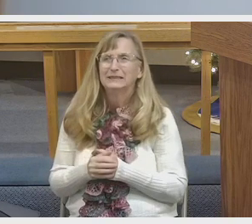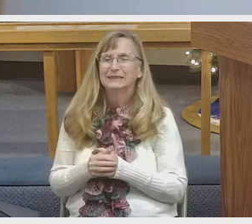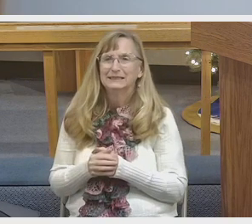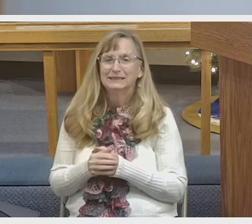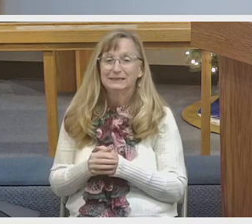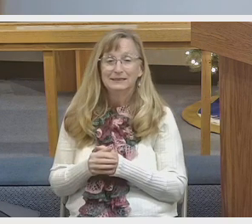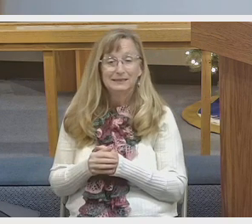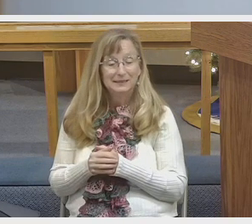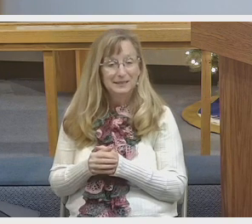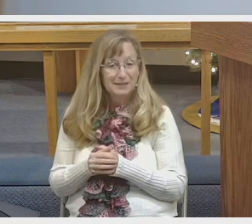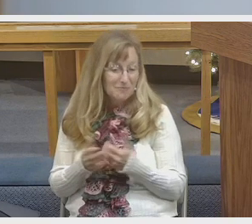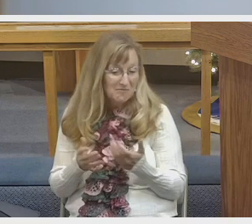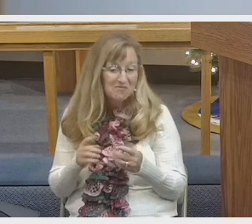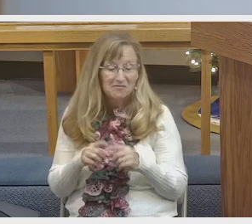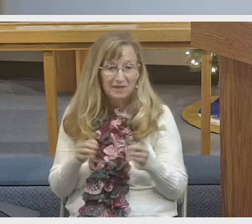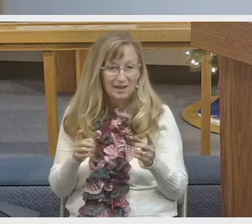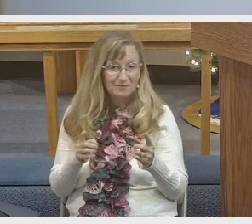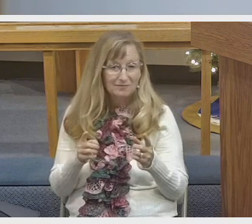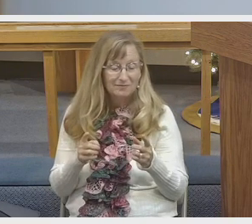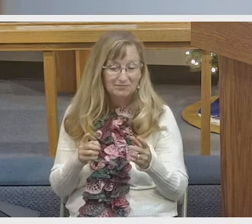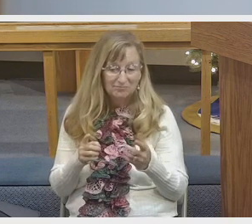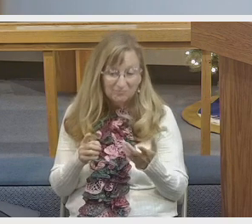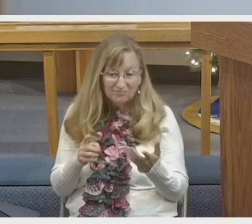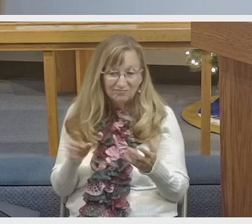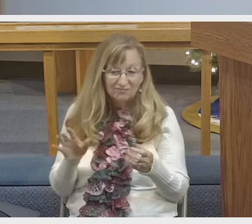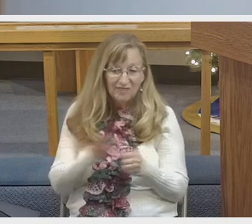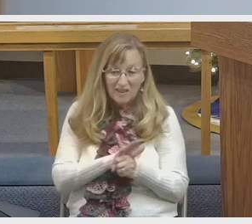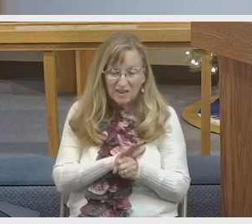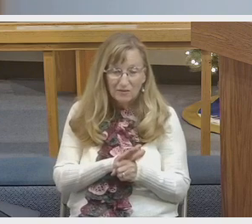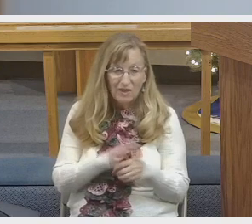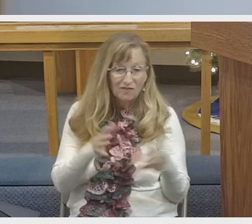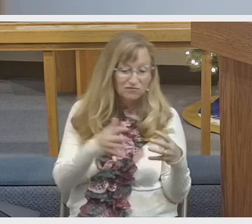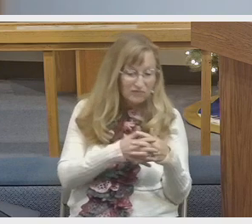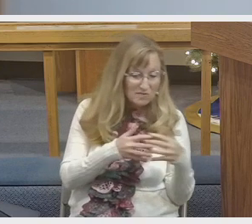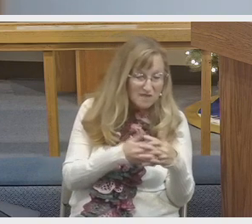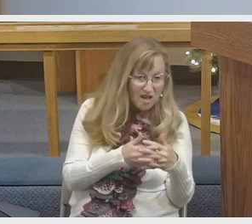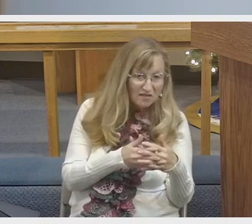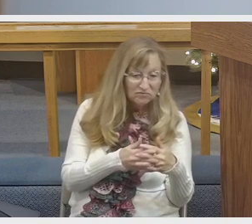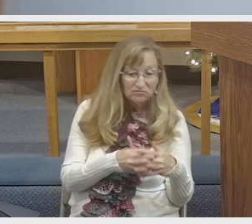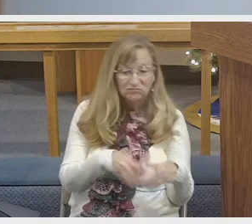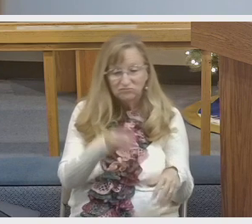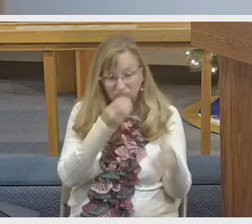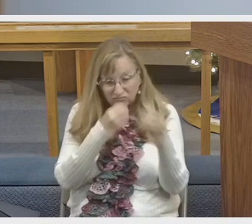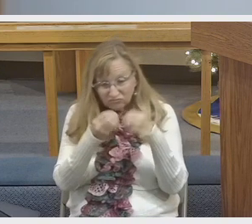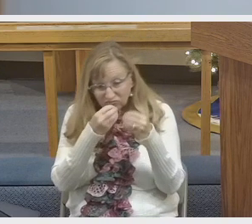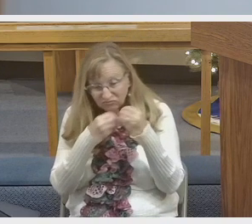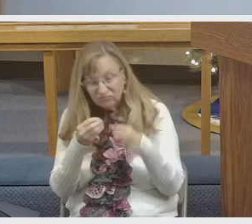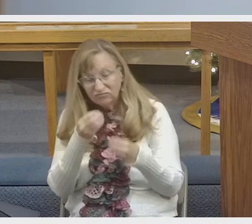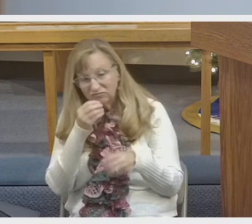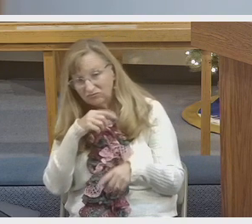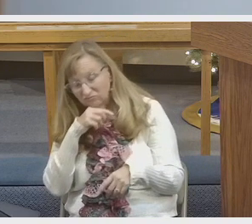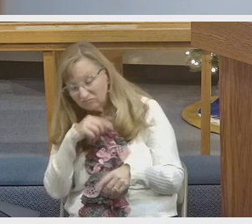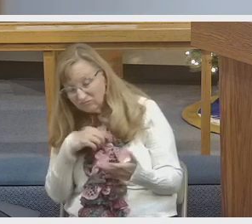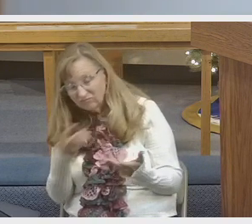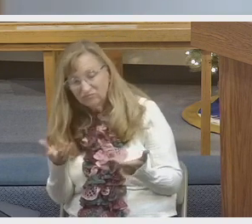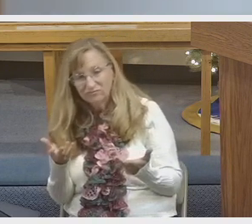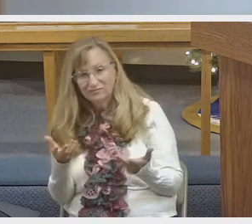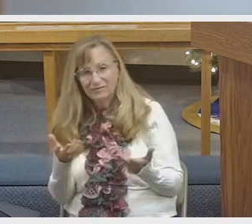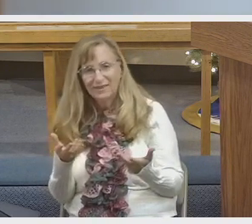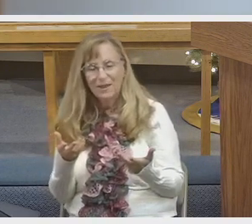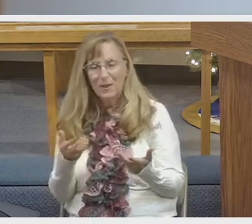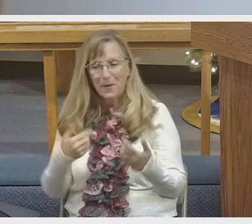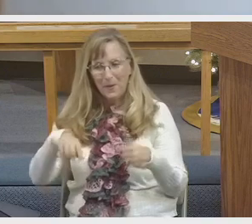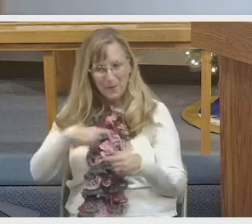But it's a secular holiday filled with football and turkey for many around us. We as